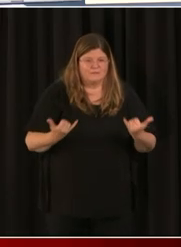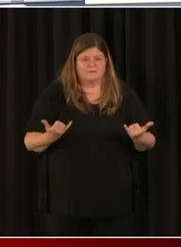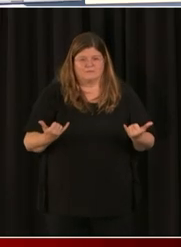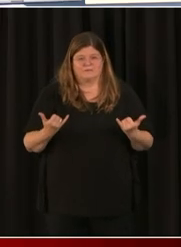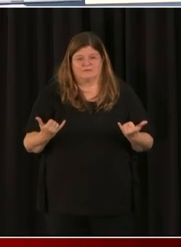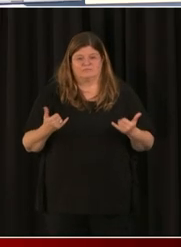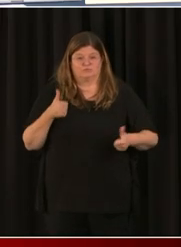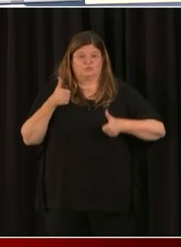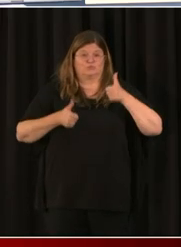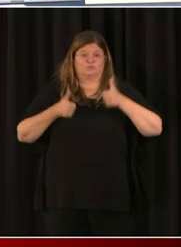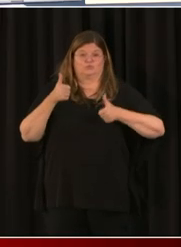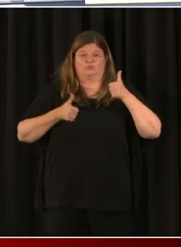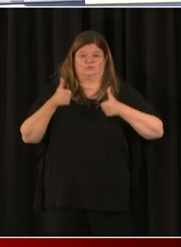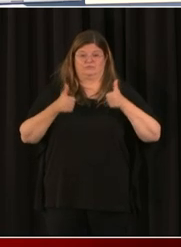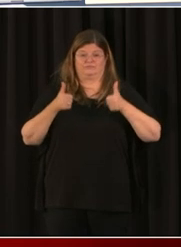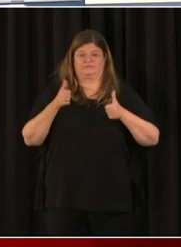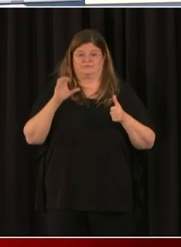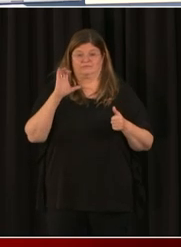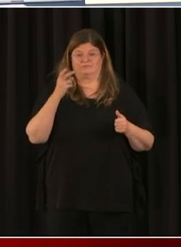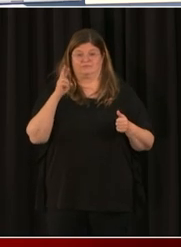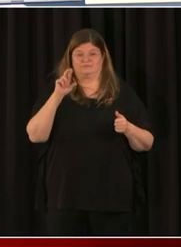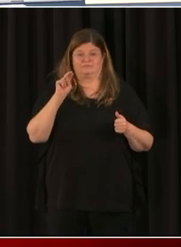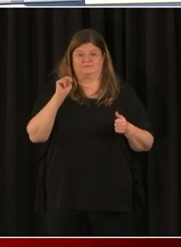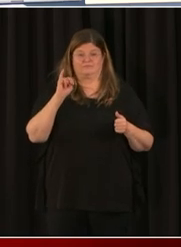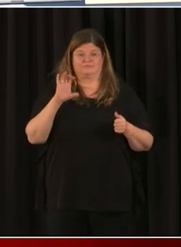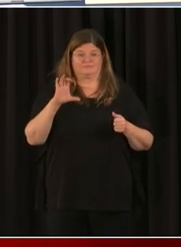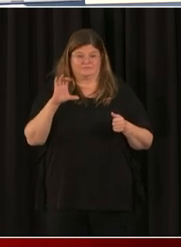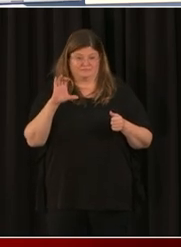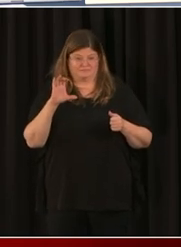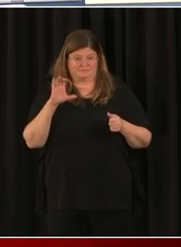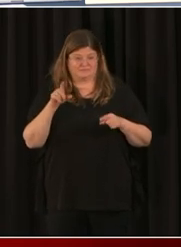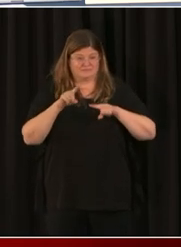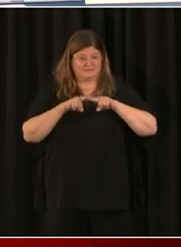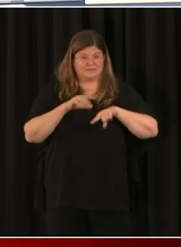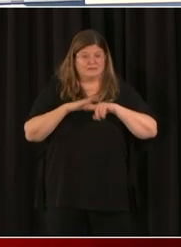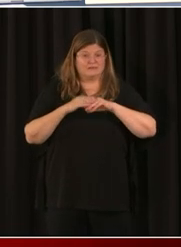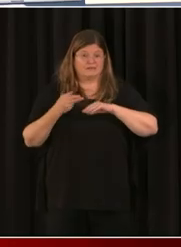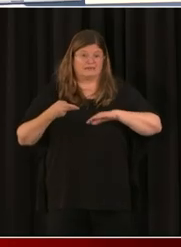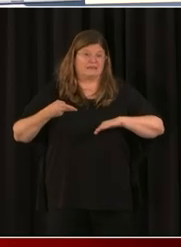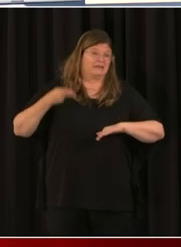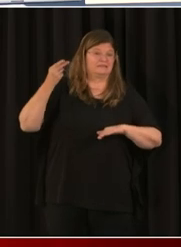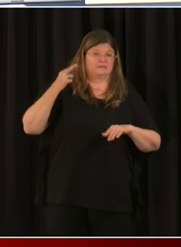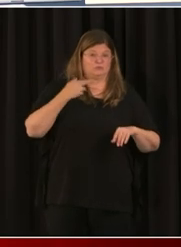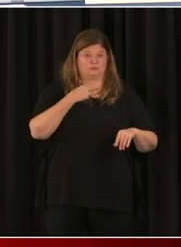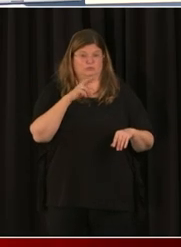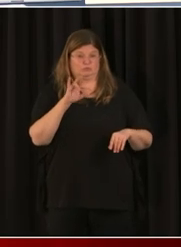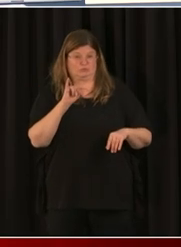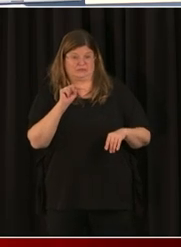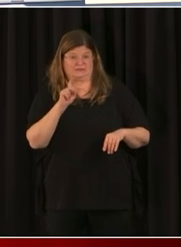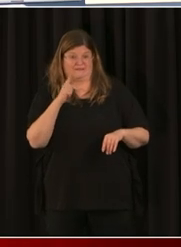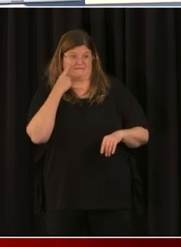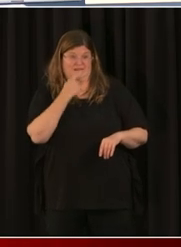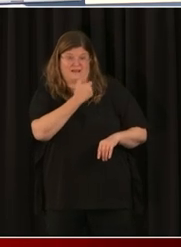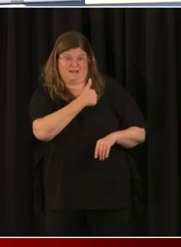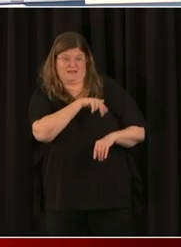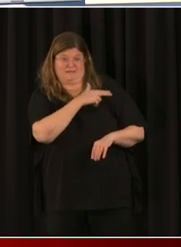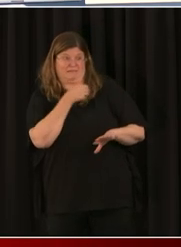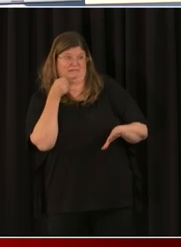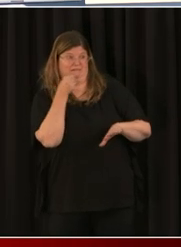of which chronic health conditions have a higher risk of hospitalization and